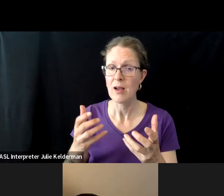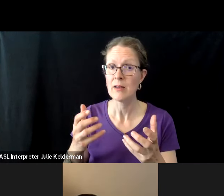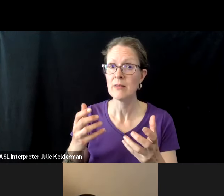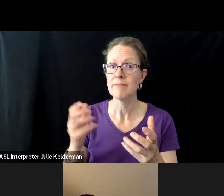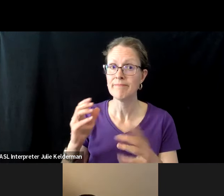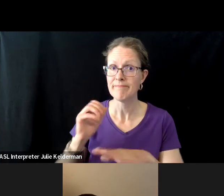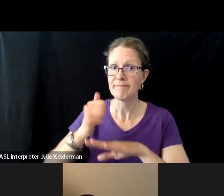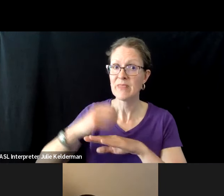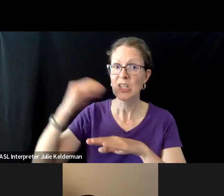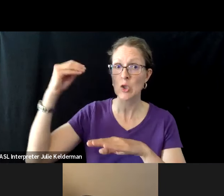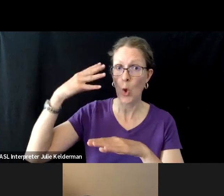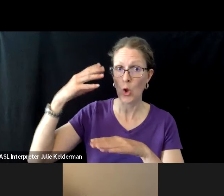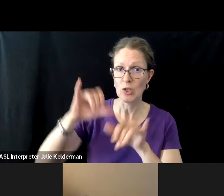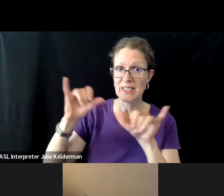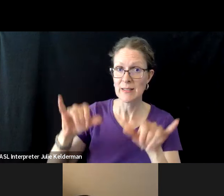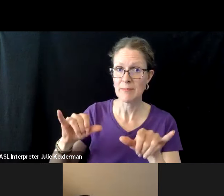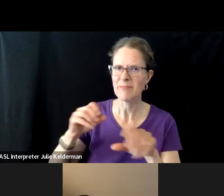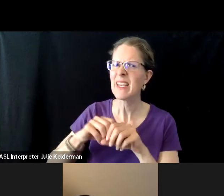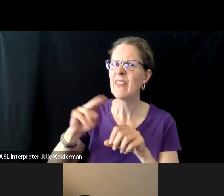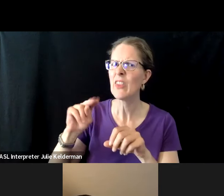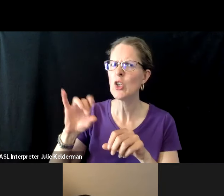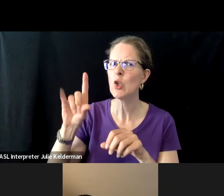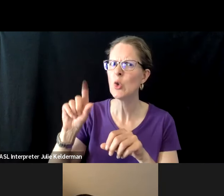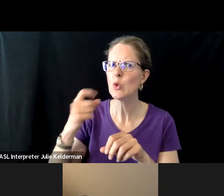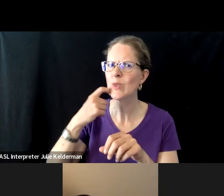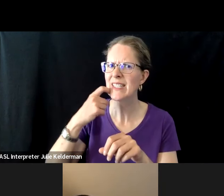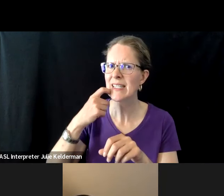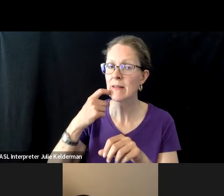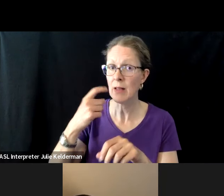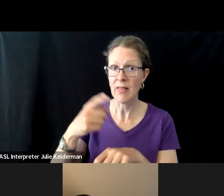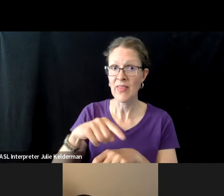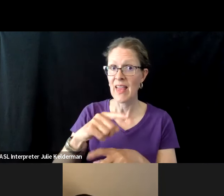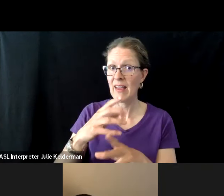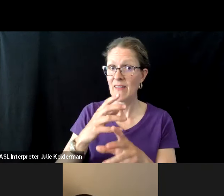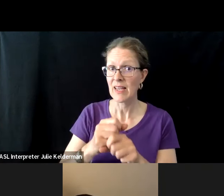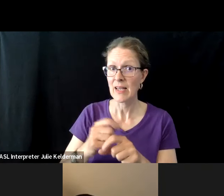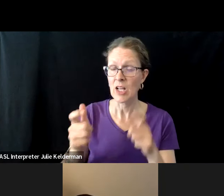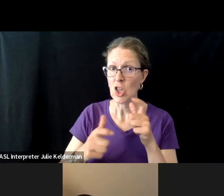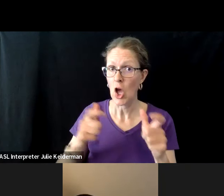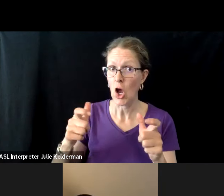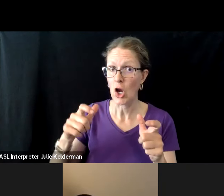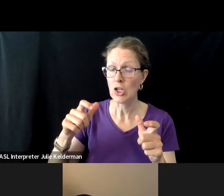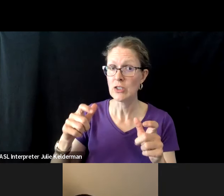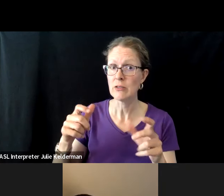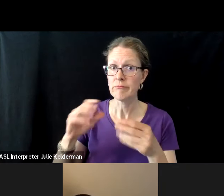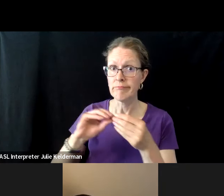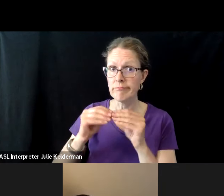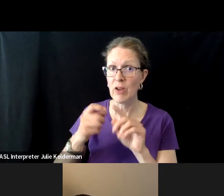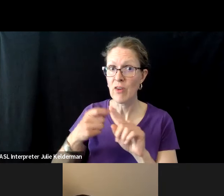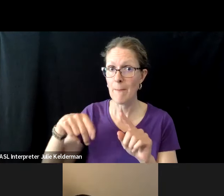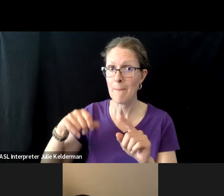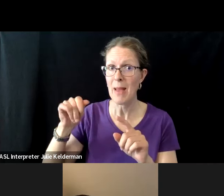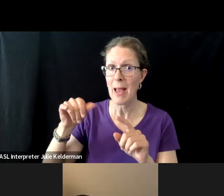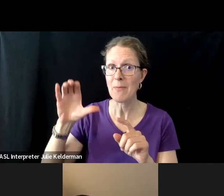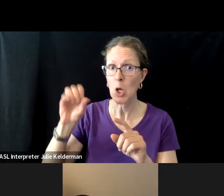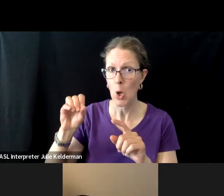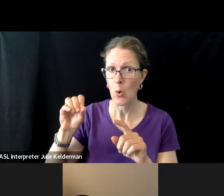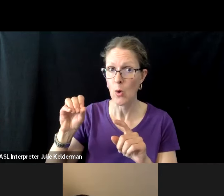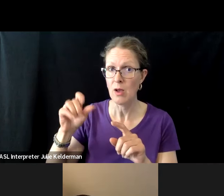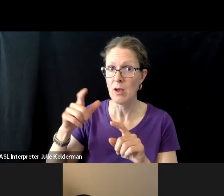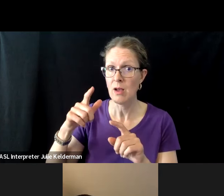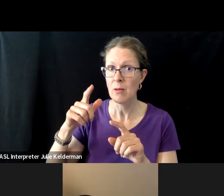it's been in the news recently, they've been receiving a large quotes from Pepco because the closest transformer for them is already